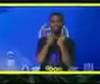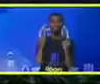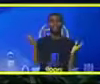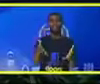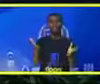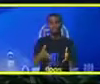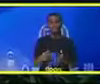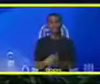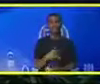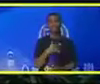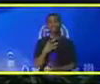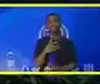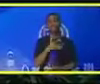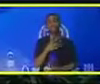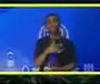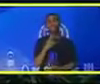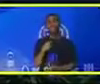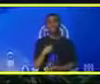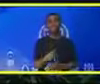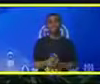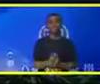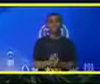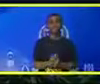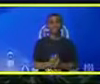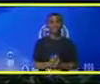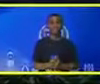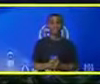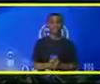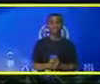I sense a strong anointing.